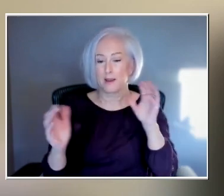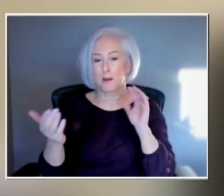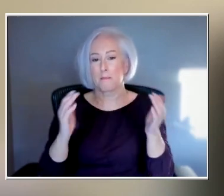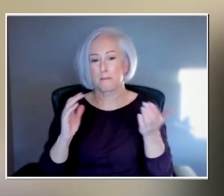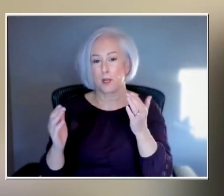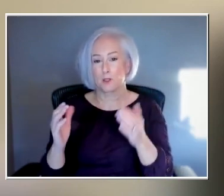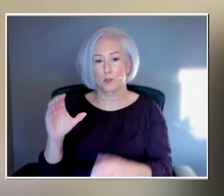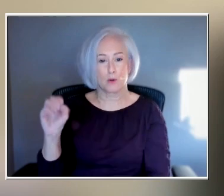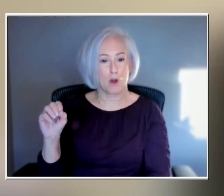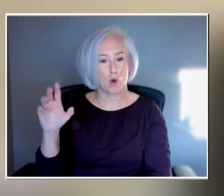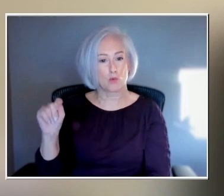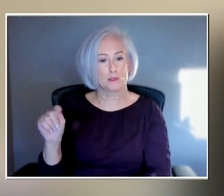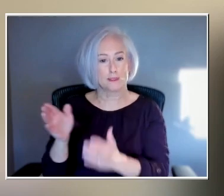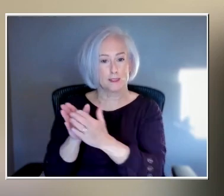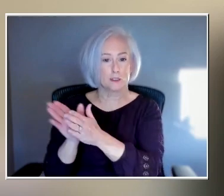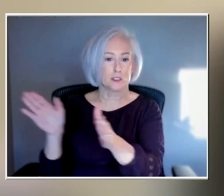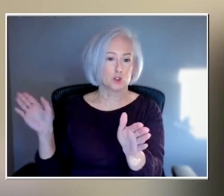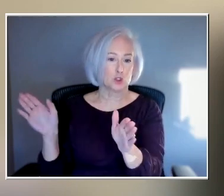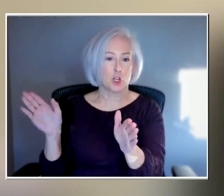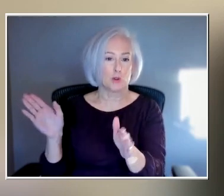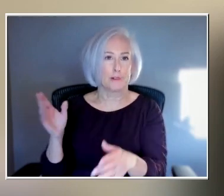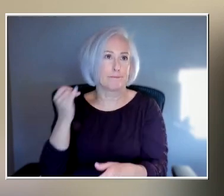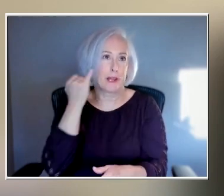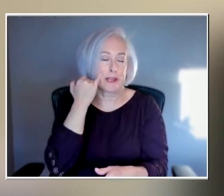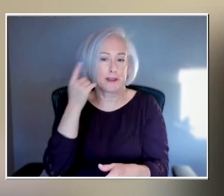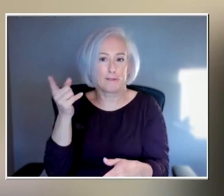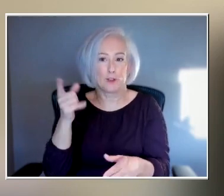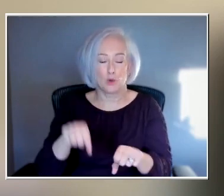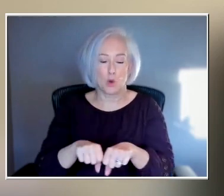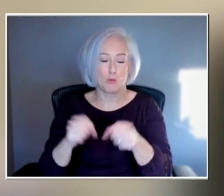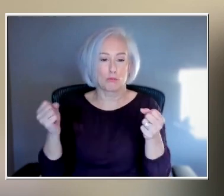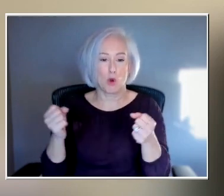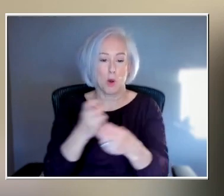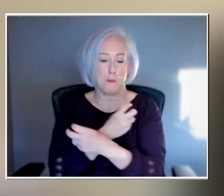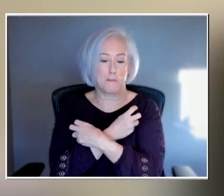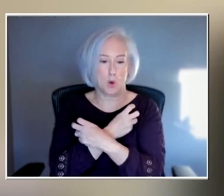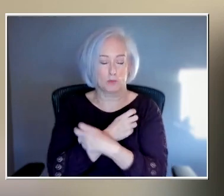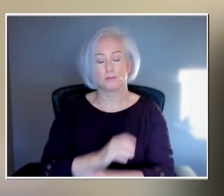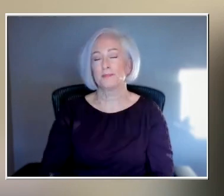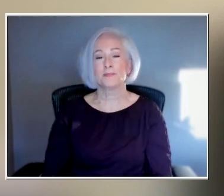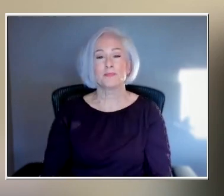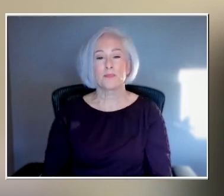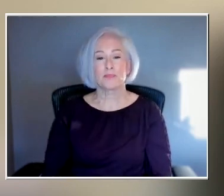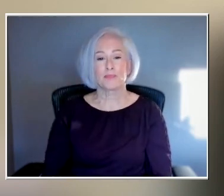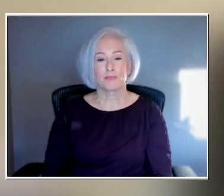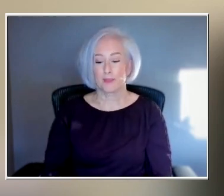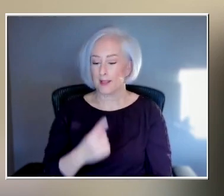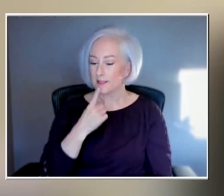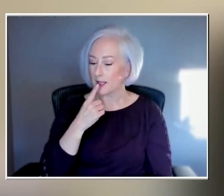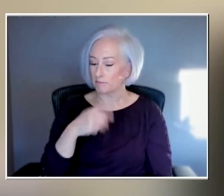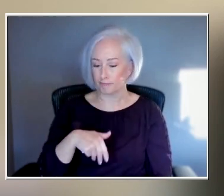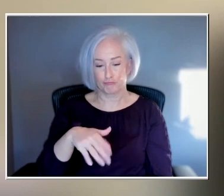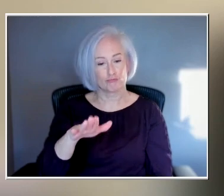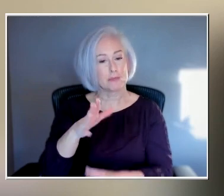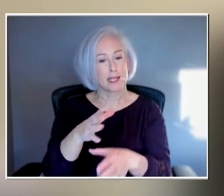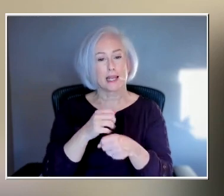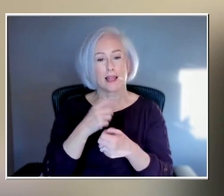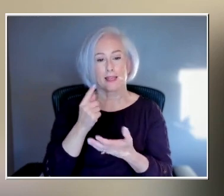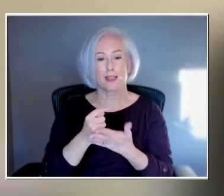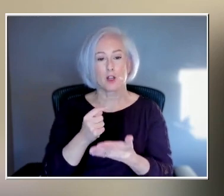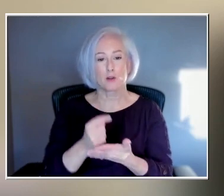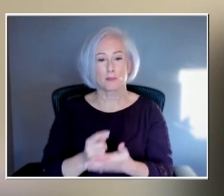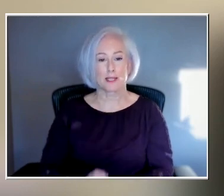like you might get if you broke a bone and had to recover. So they just said, go get some therapy. And